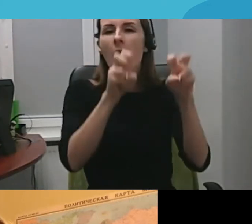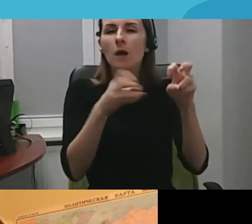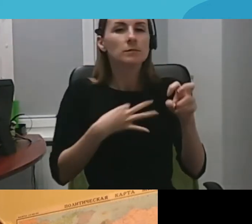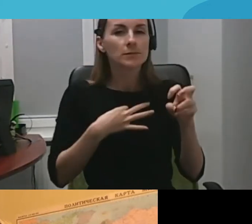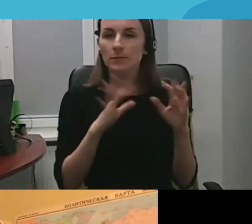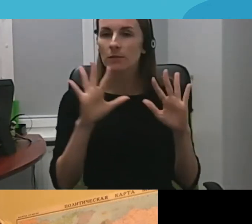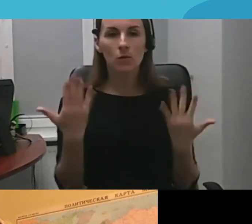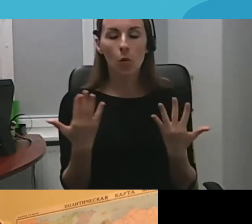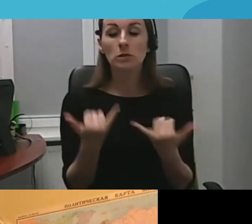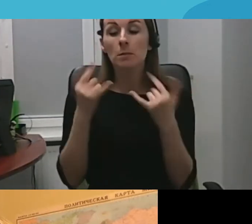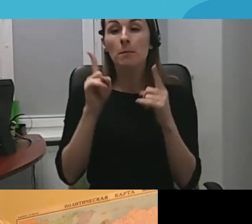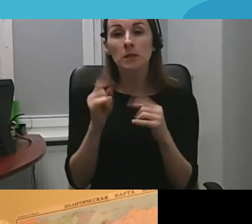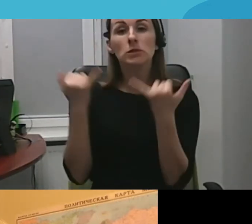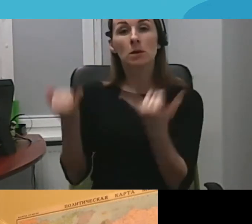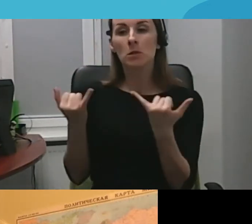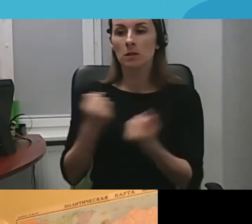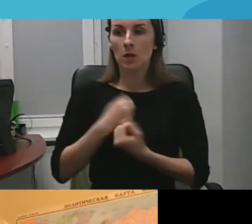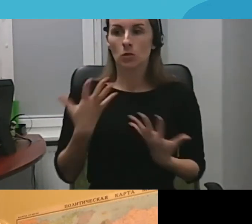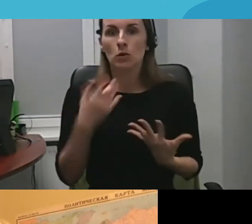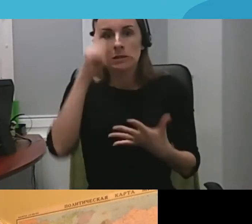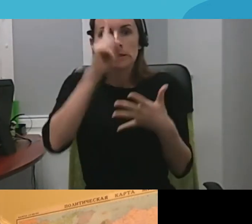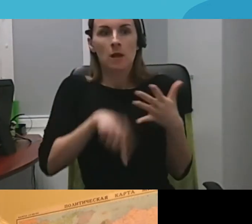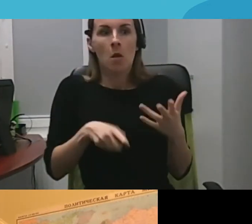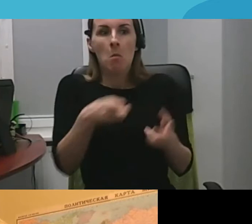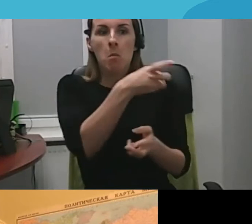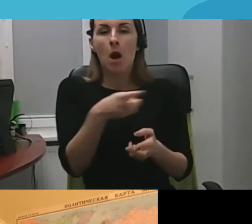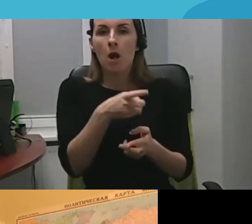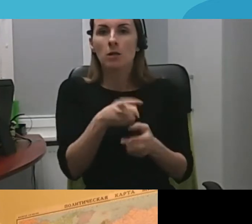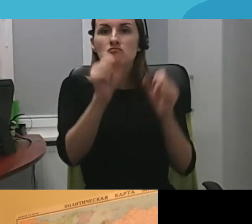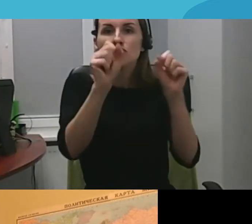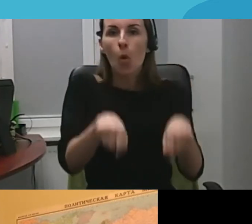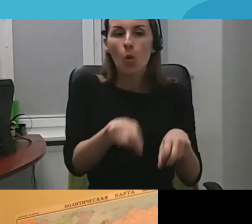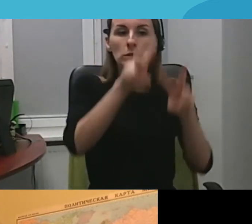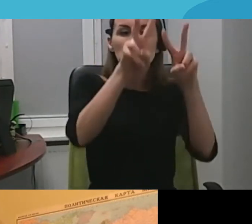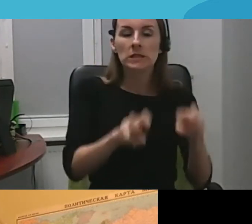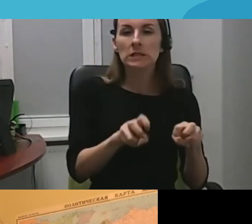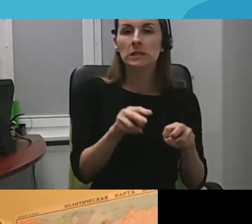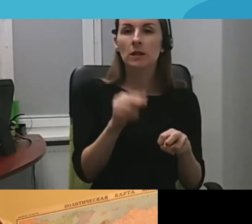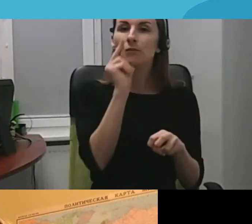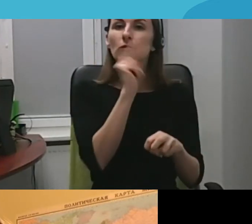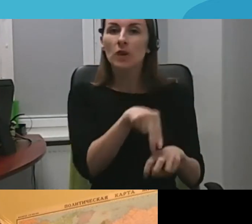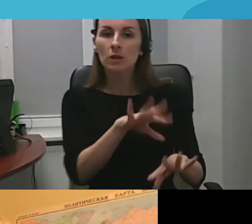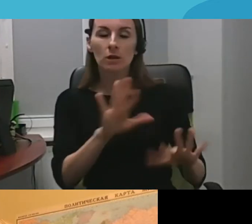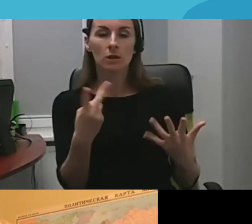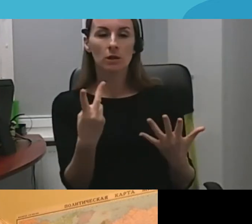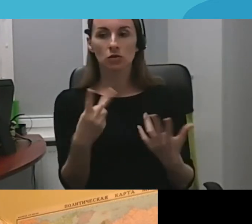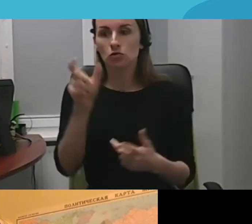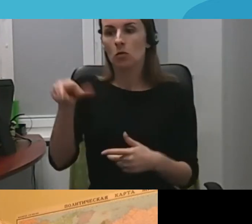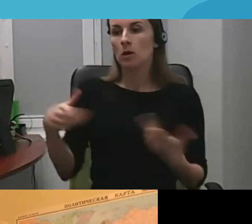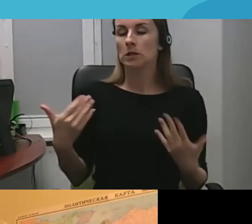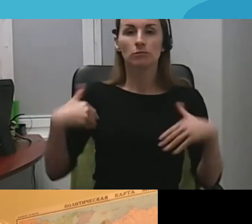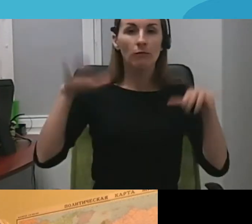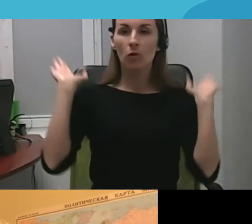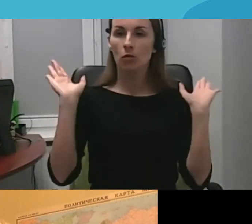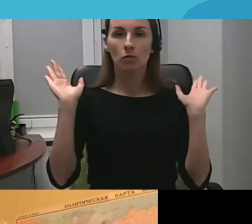it will be investigated here. And at the same time, people are losing their hope, because we need to tell them why